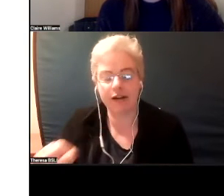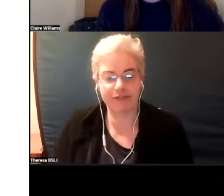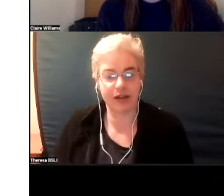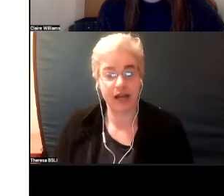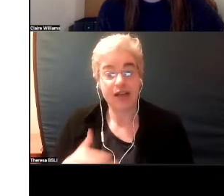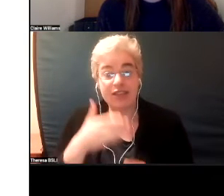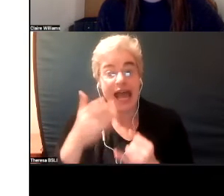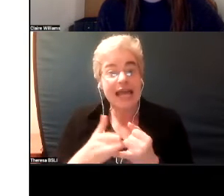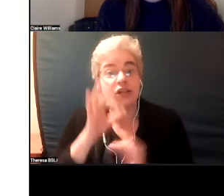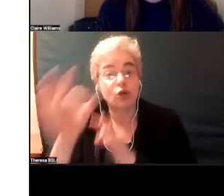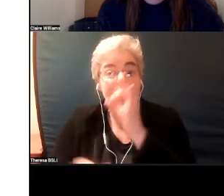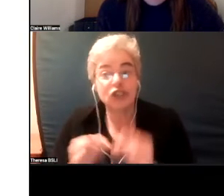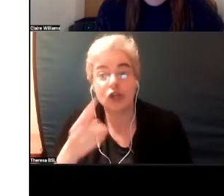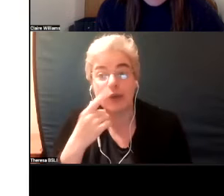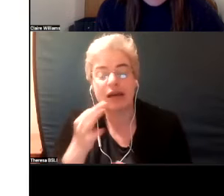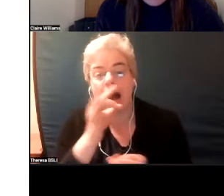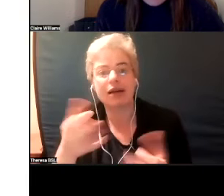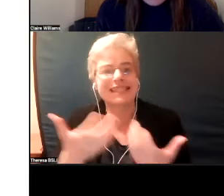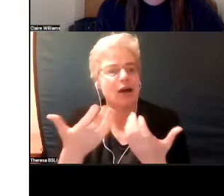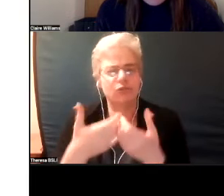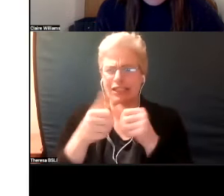we can suggest ways to overcome that.